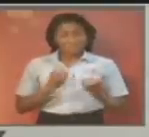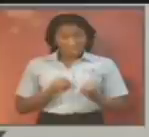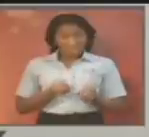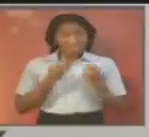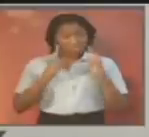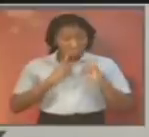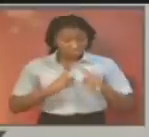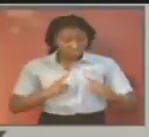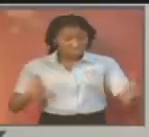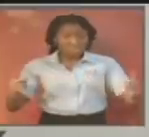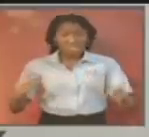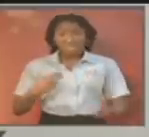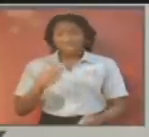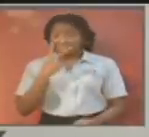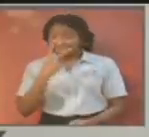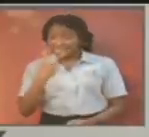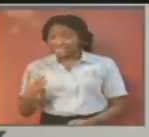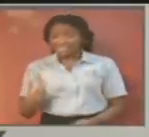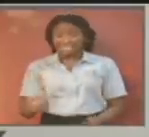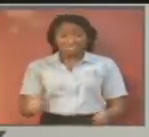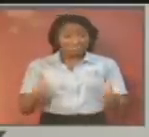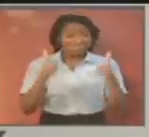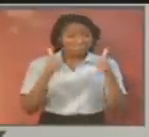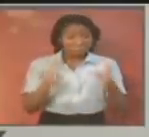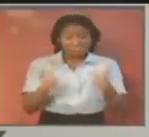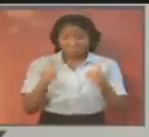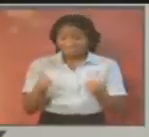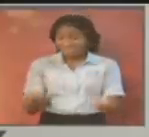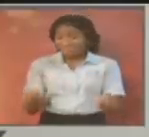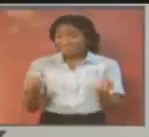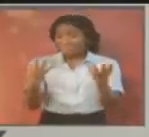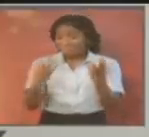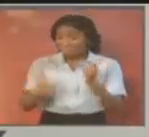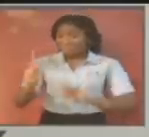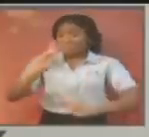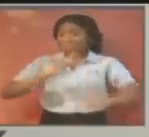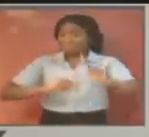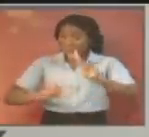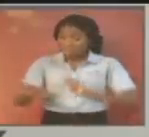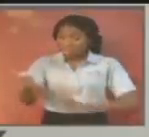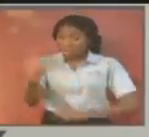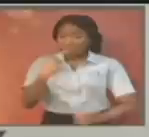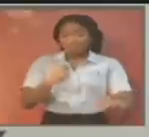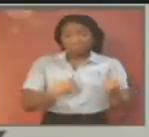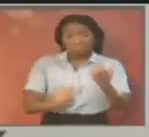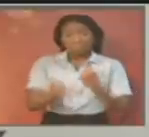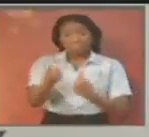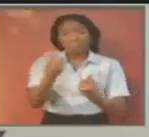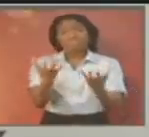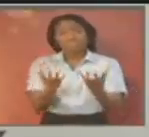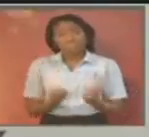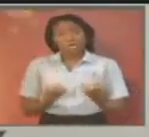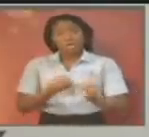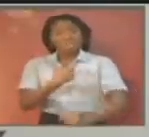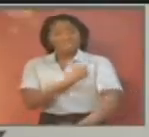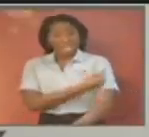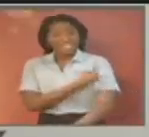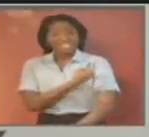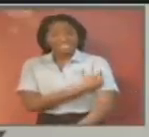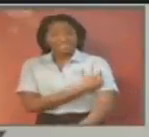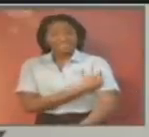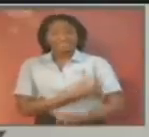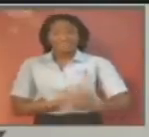very encouraging sign with increasing vaccination uptake. We currently